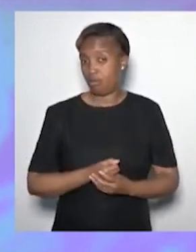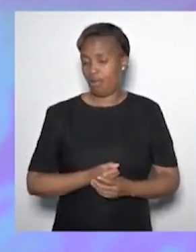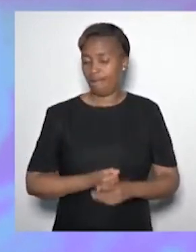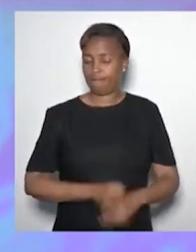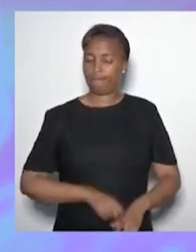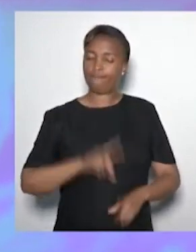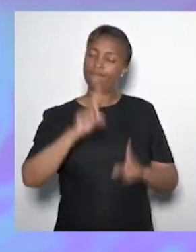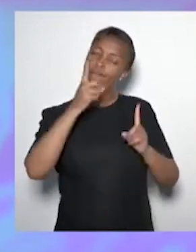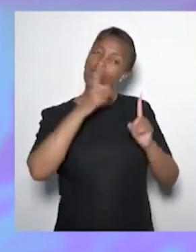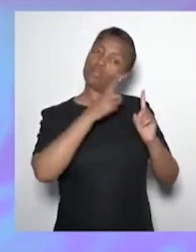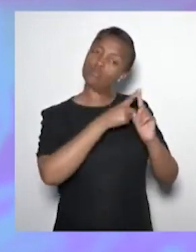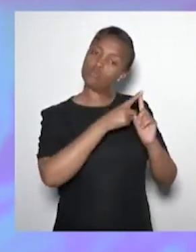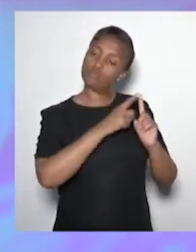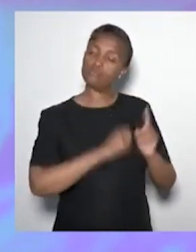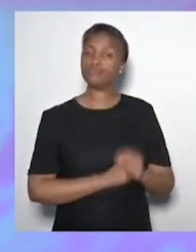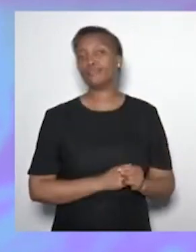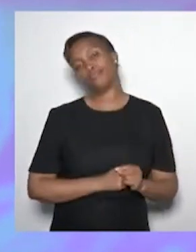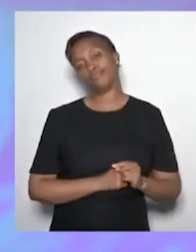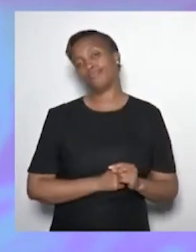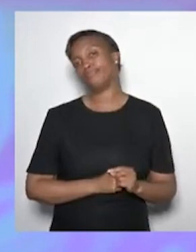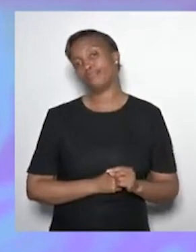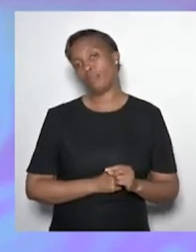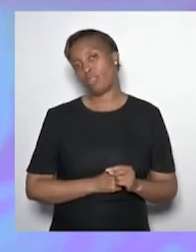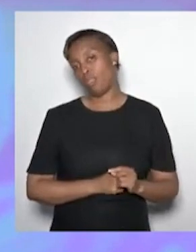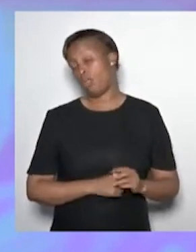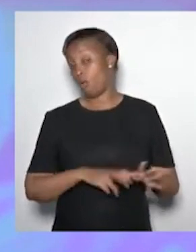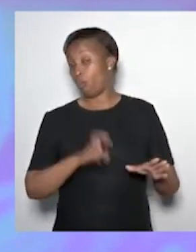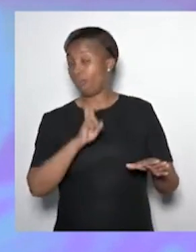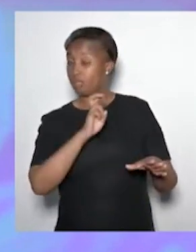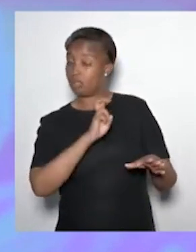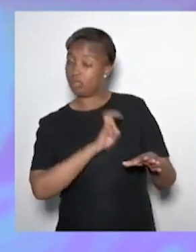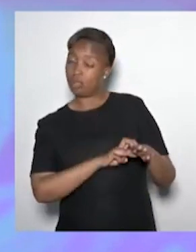Number one, it will take